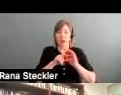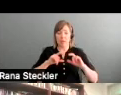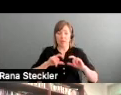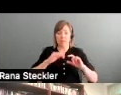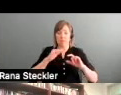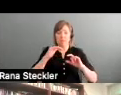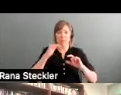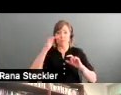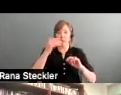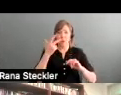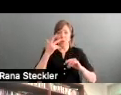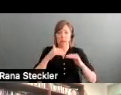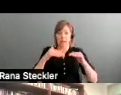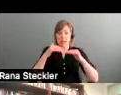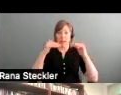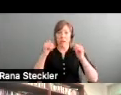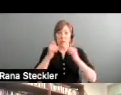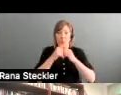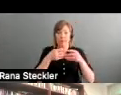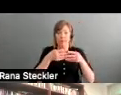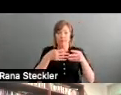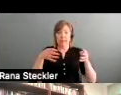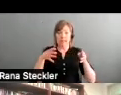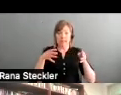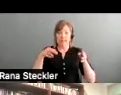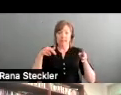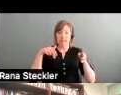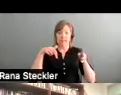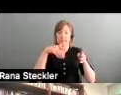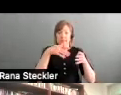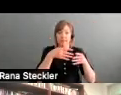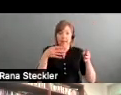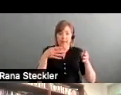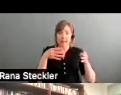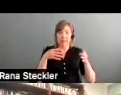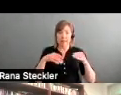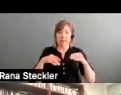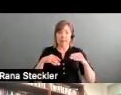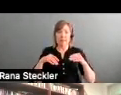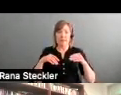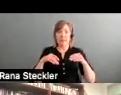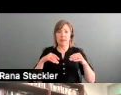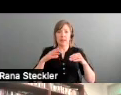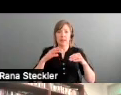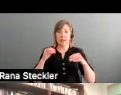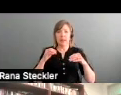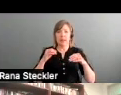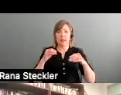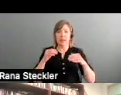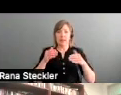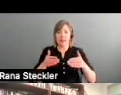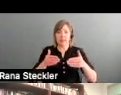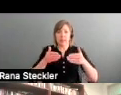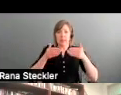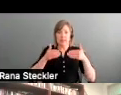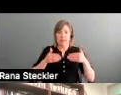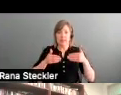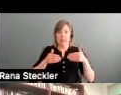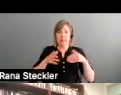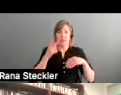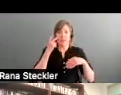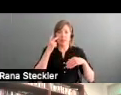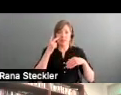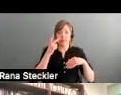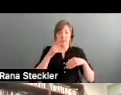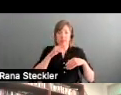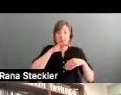with a fence-enclosed veranda, and then in the foreground, we see piles